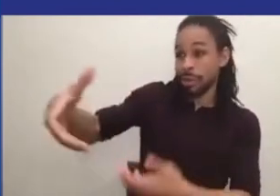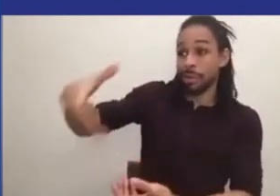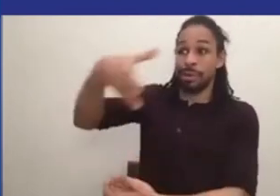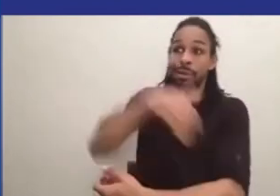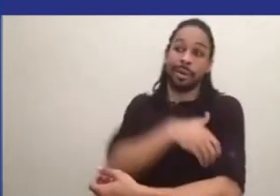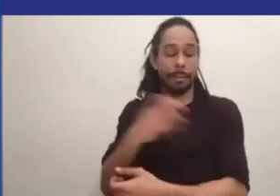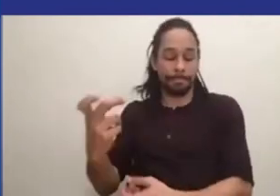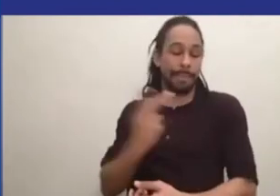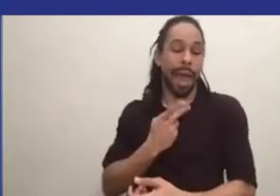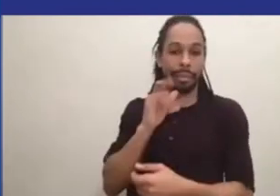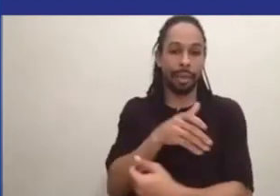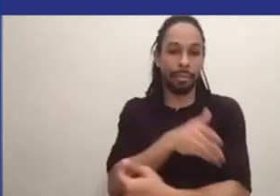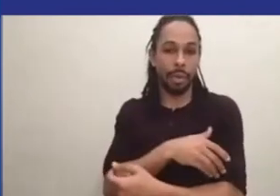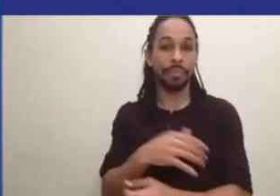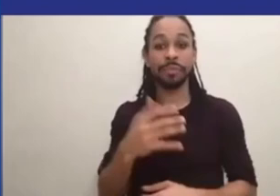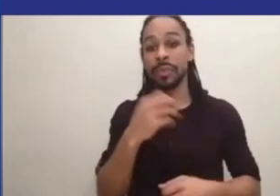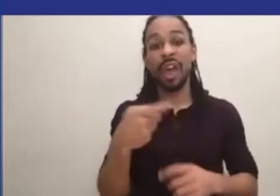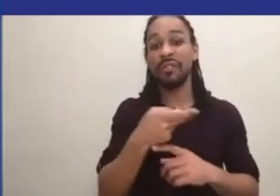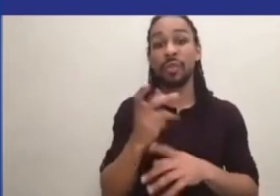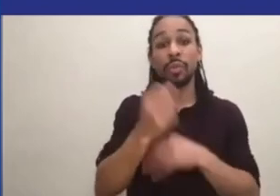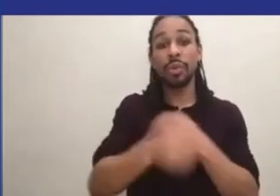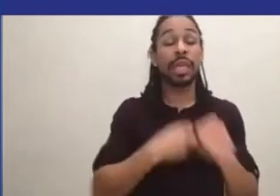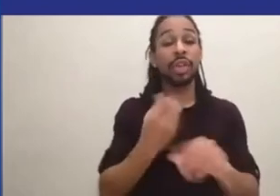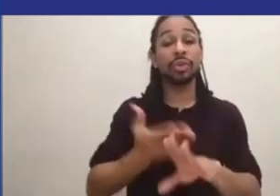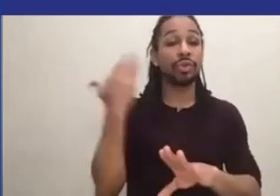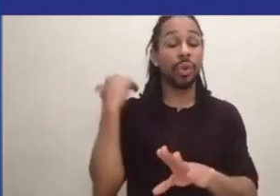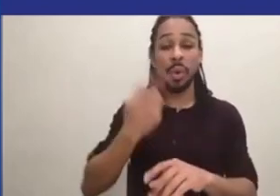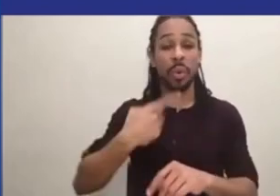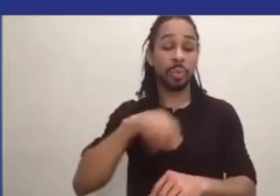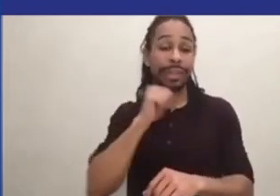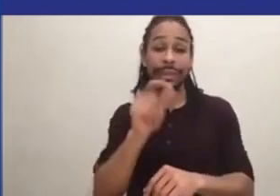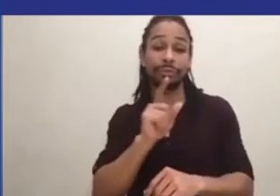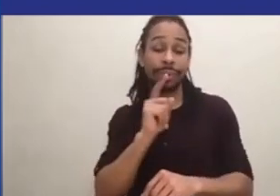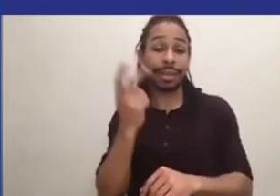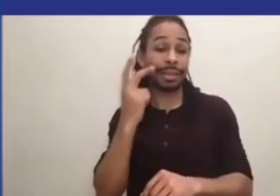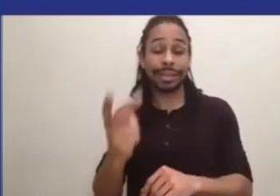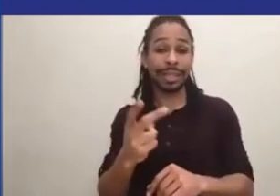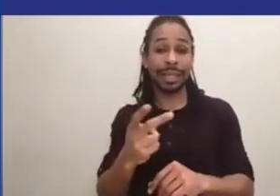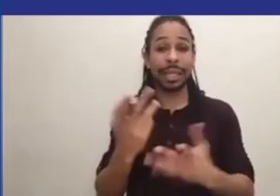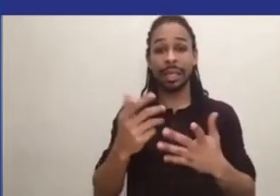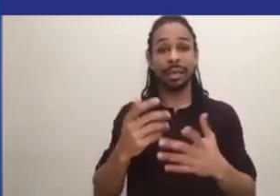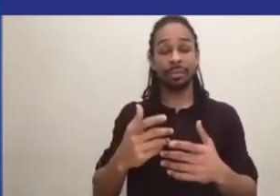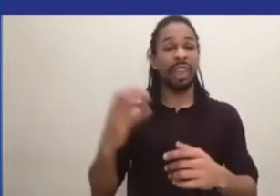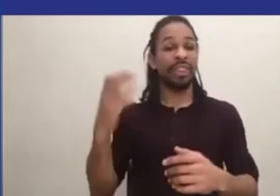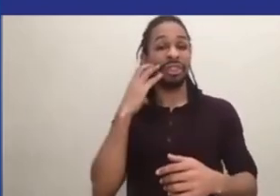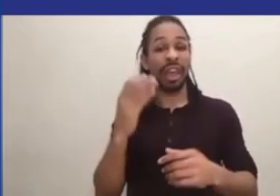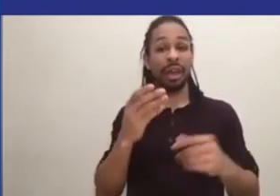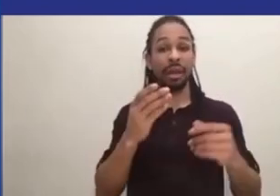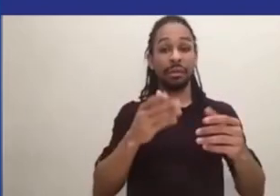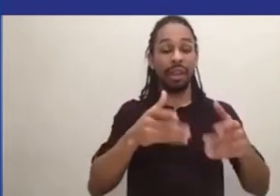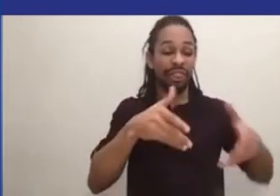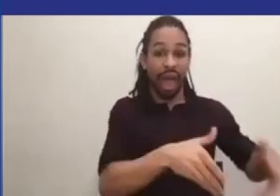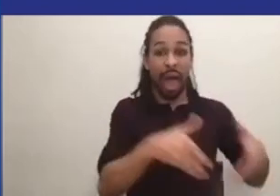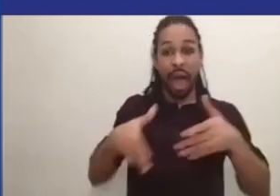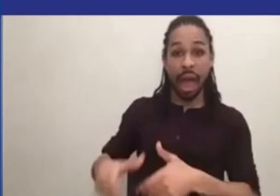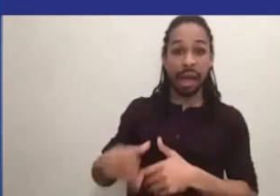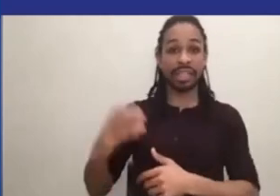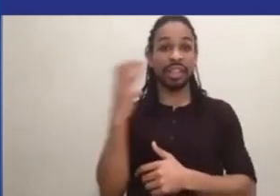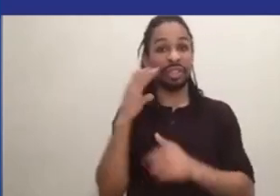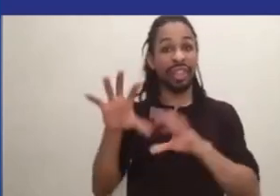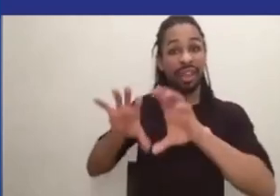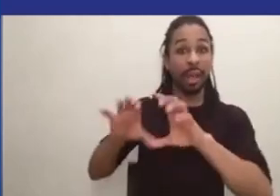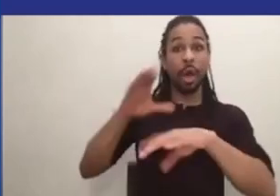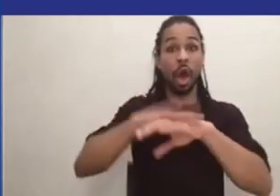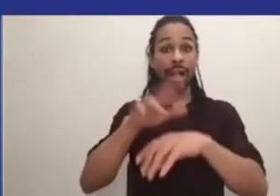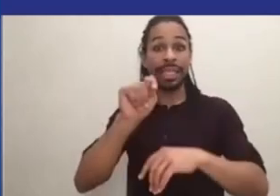we wasn't seeing thighs and ass on TV. You know, now I can't hire you unless you got thighs and ass, you know what I'm